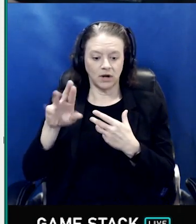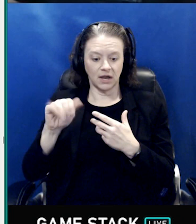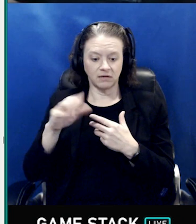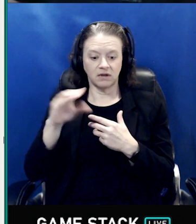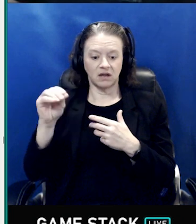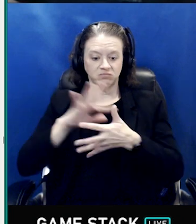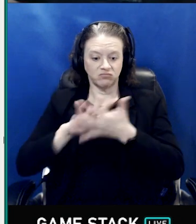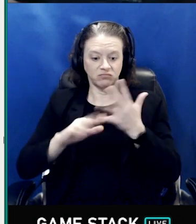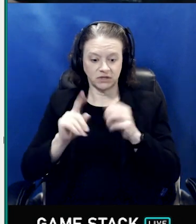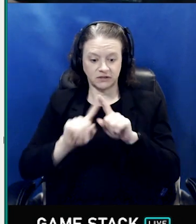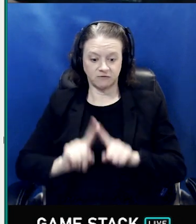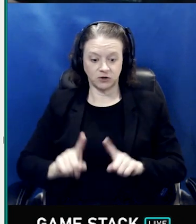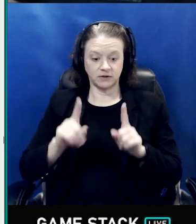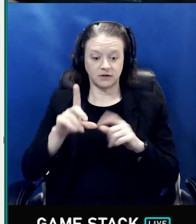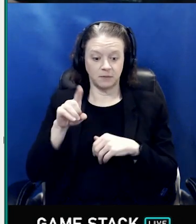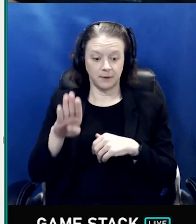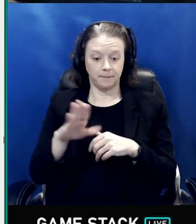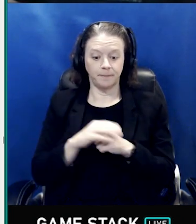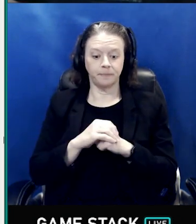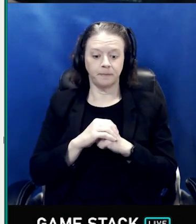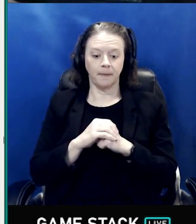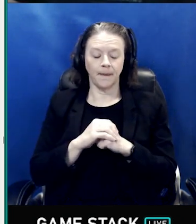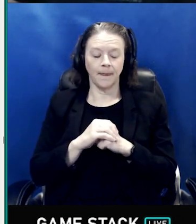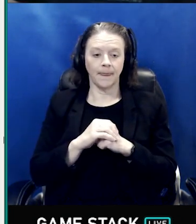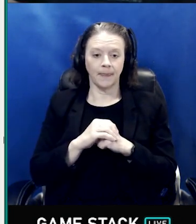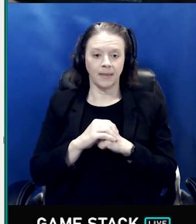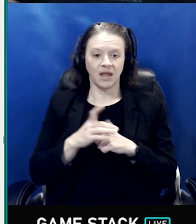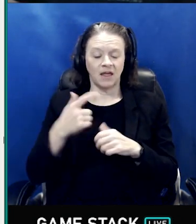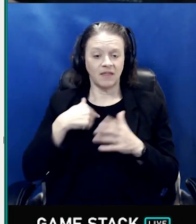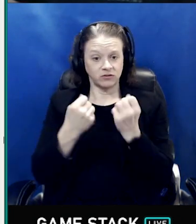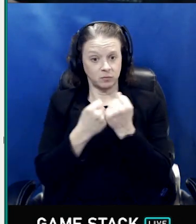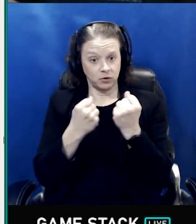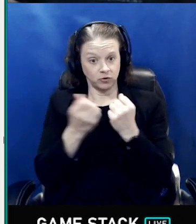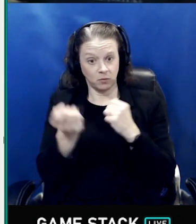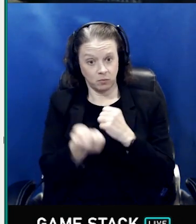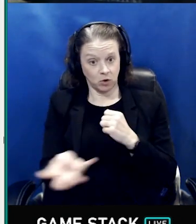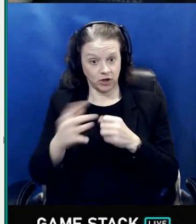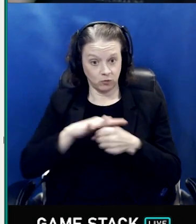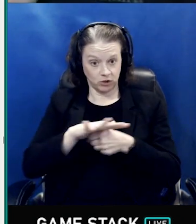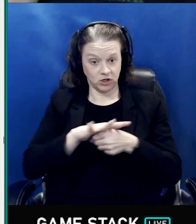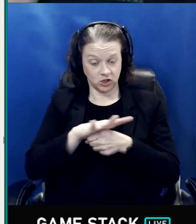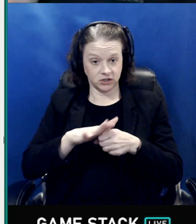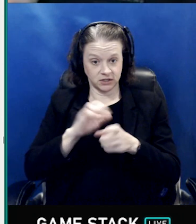database, as it supports multi-write region and fast replication between regions.